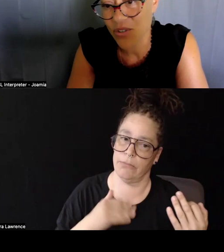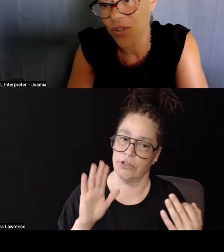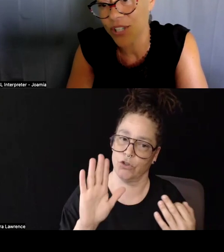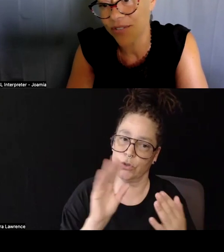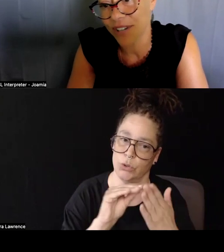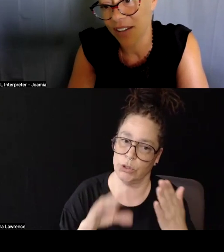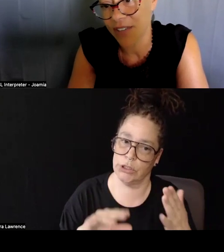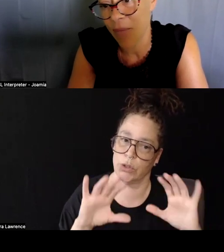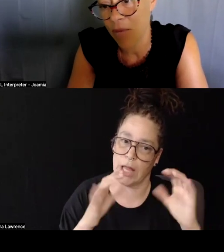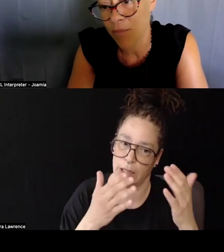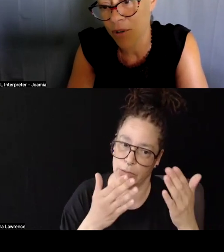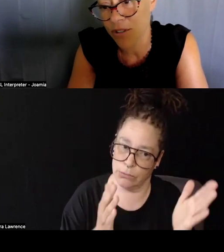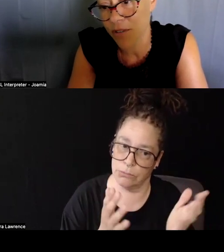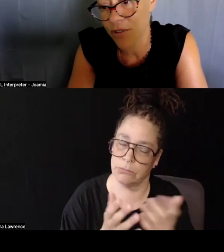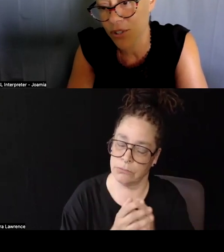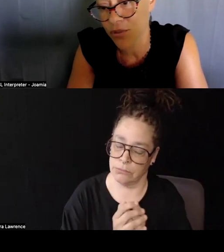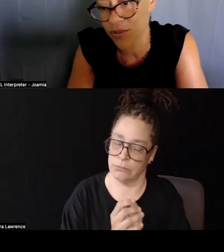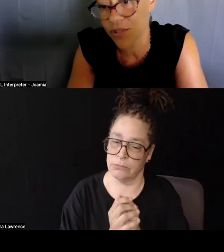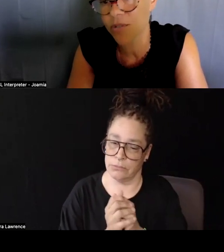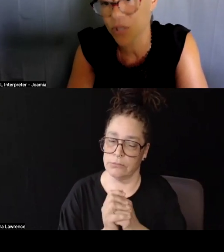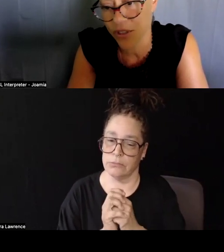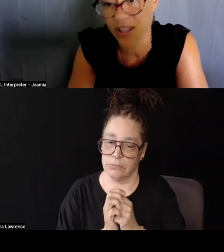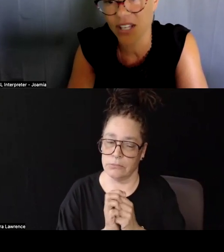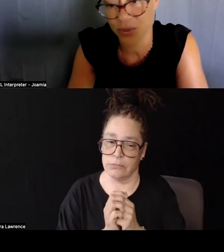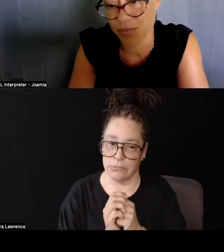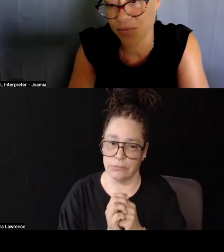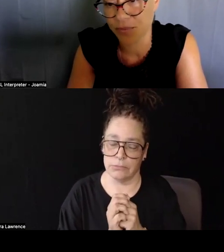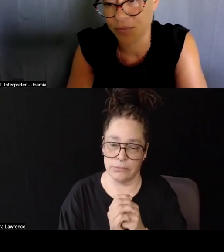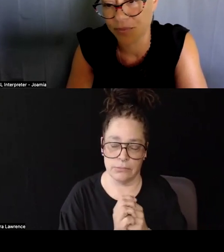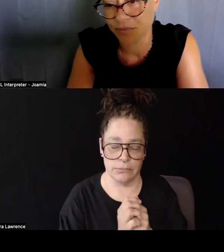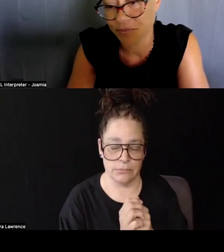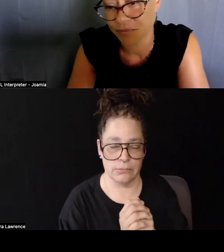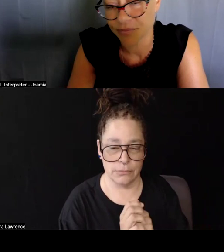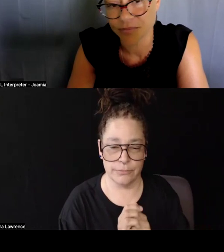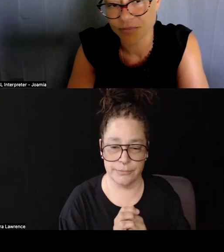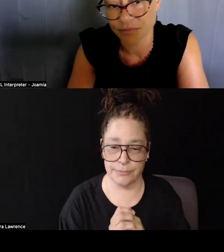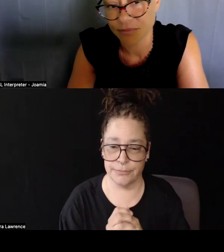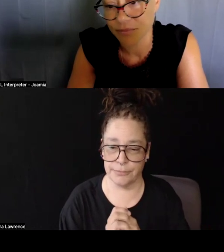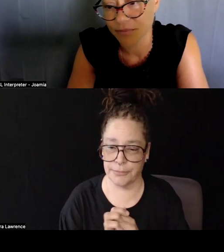And it's cool to invite family members of your students to the classroom.